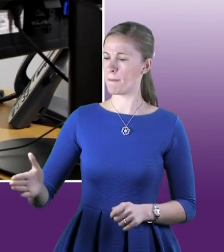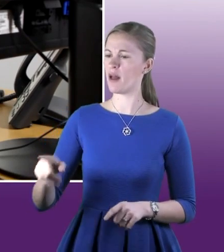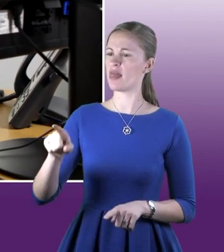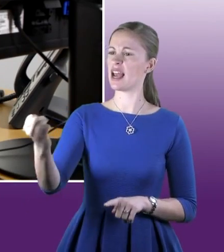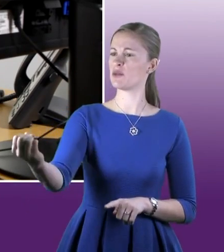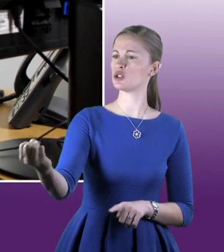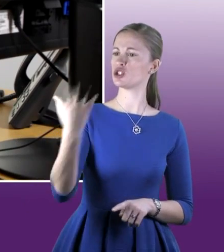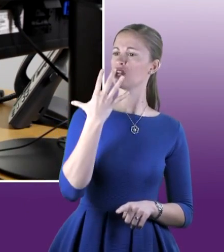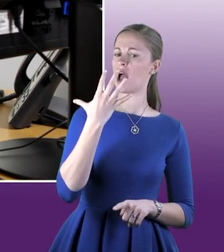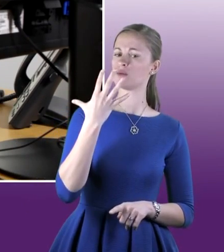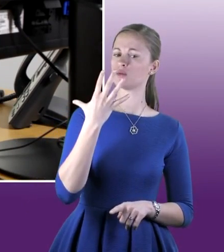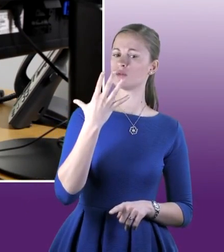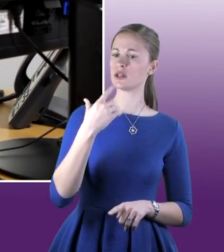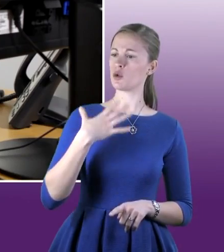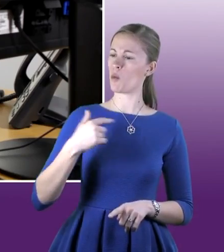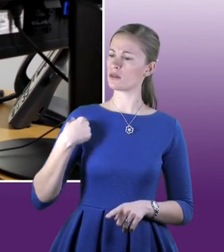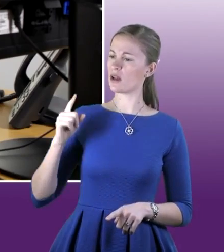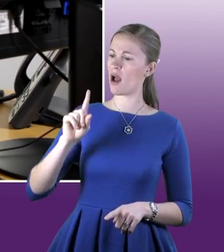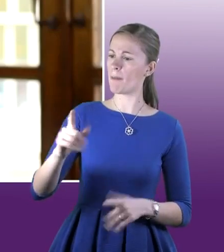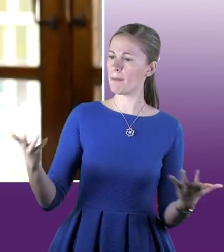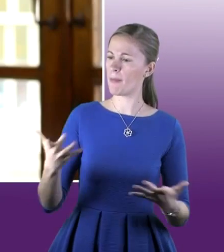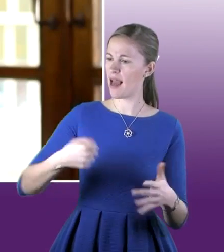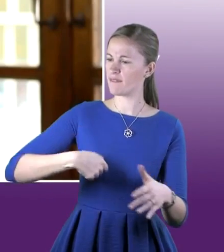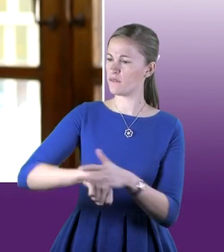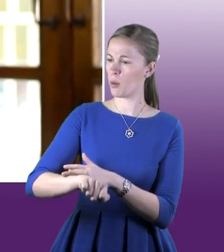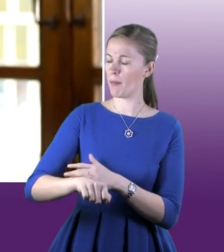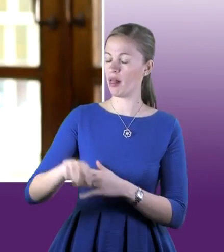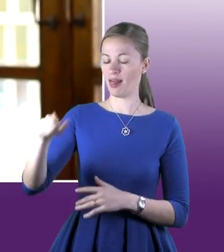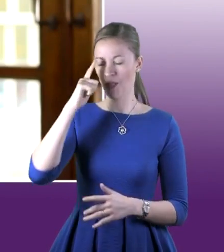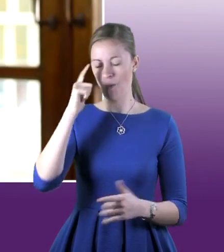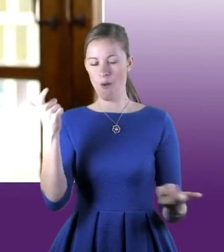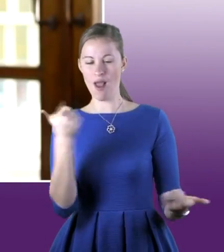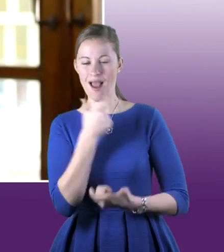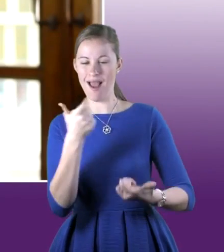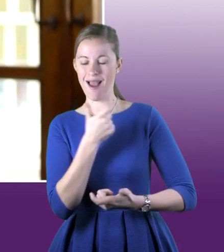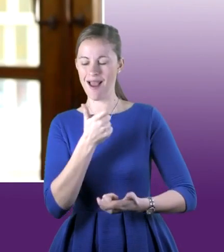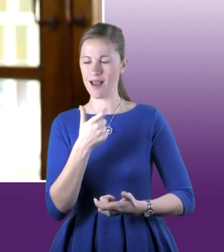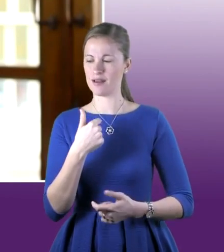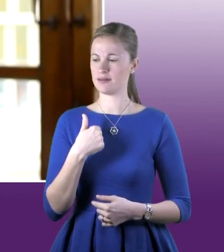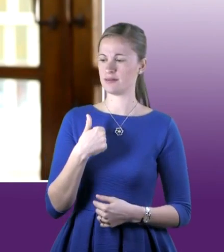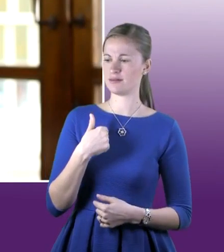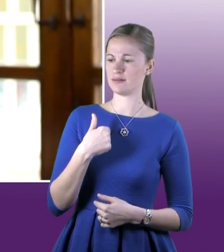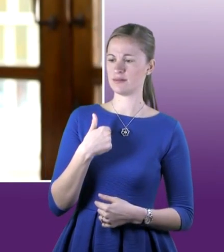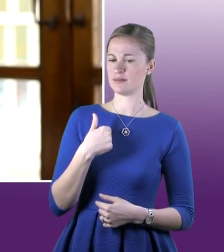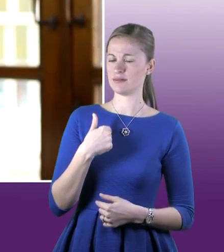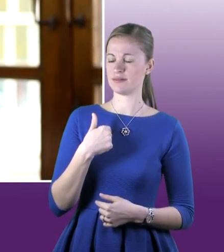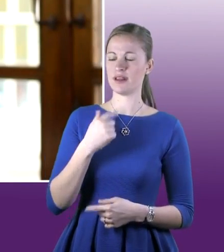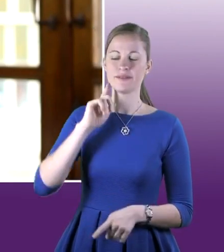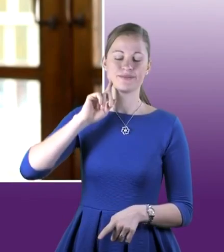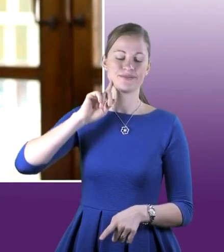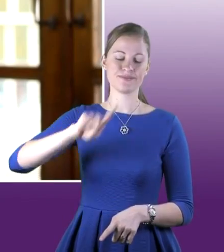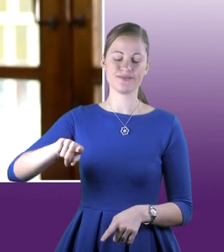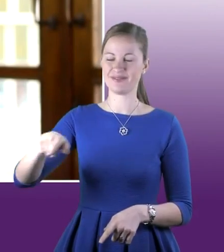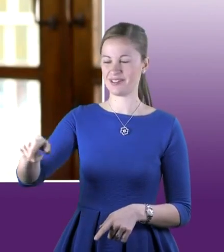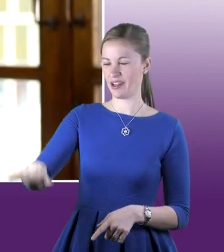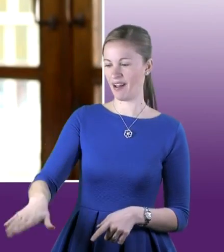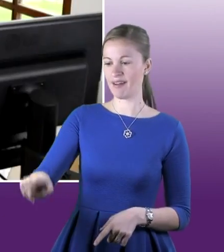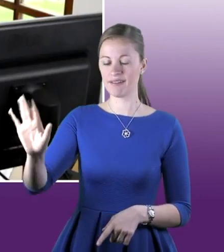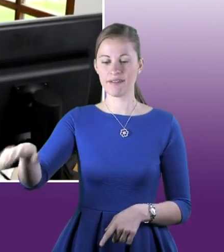and ask to want to come out and play football. He thought it was hilarious. I ignored him. He was just a